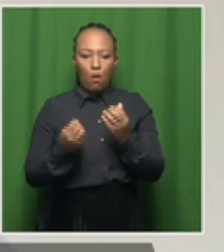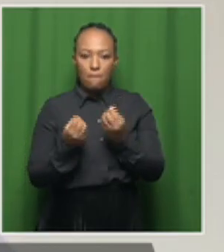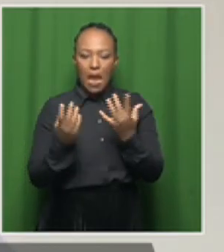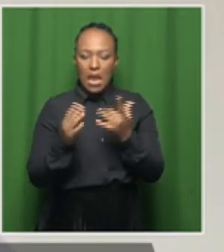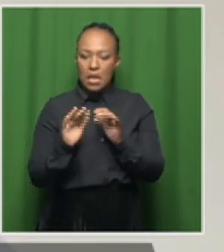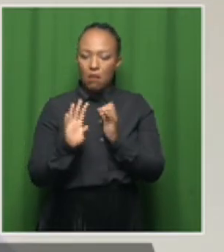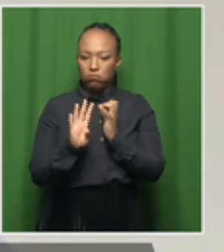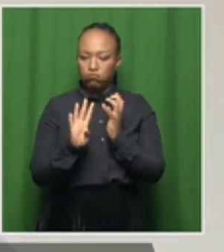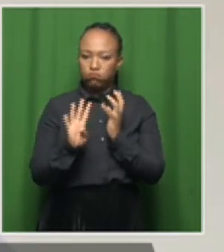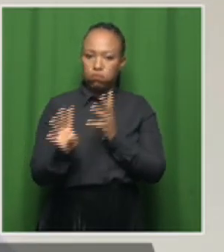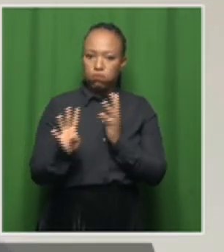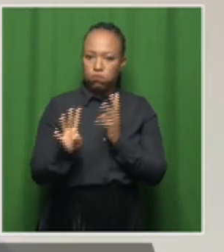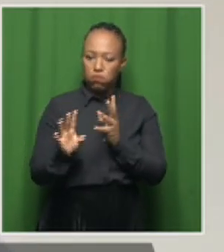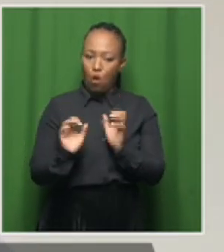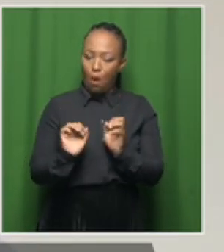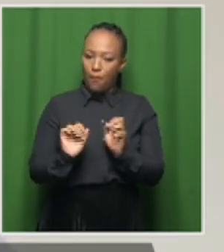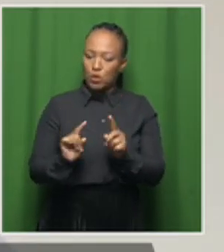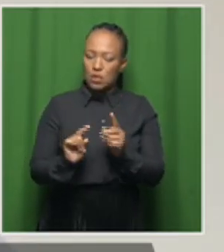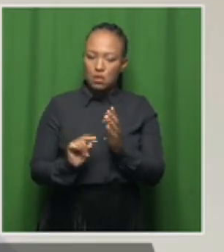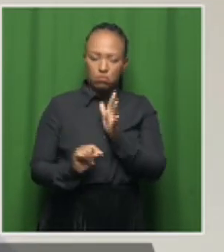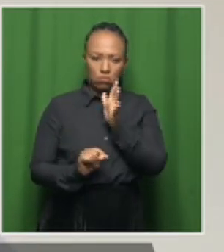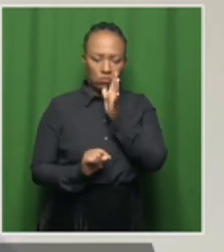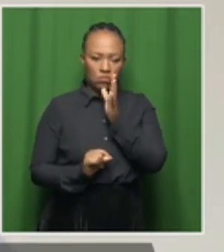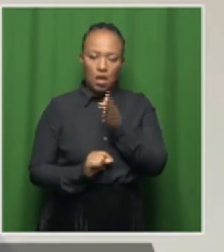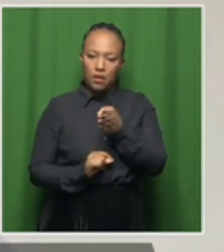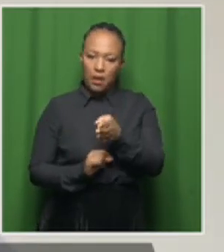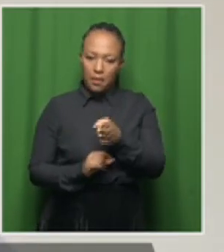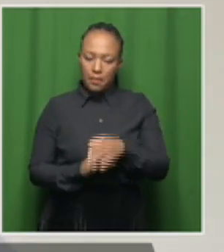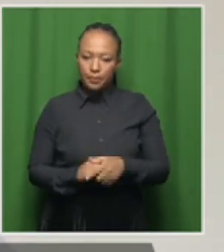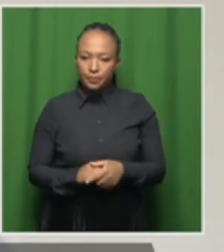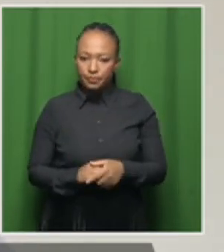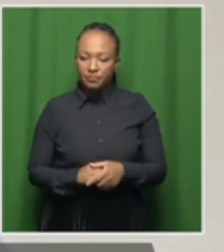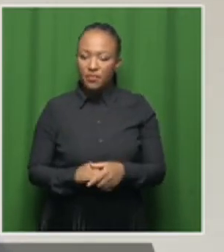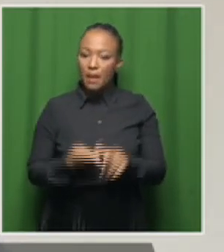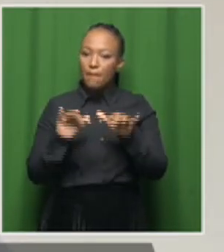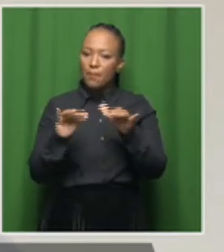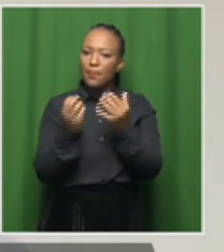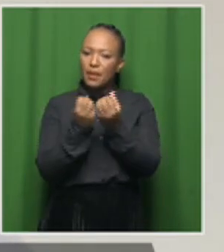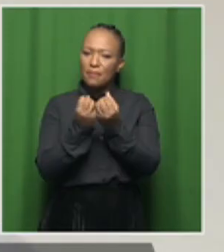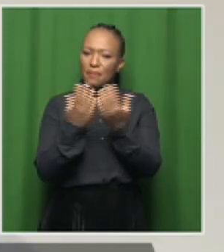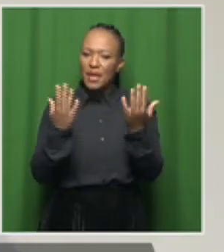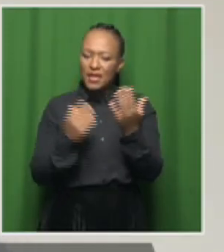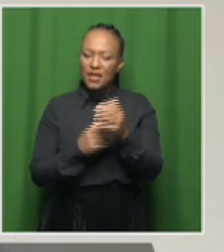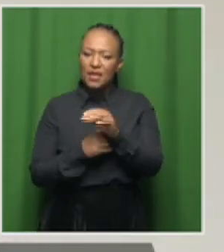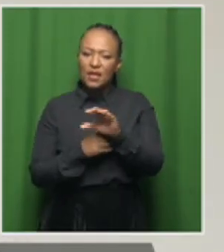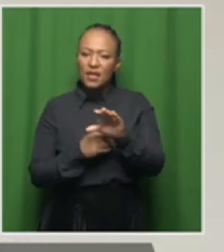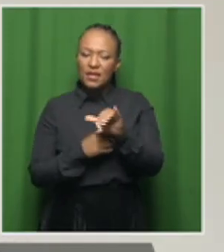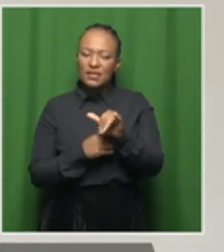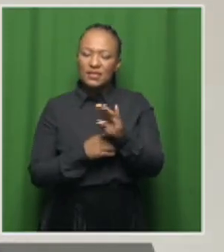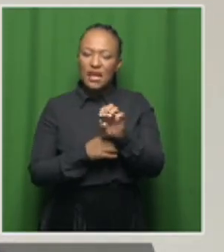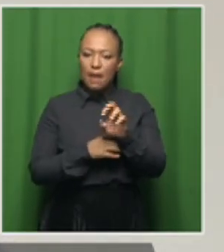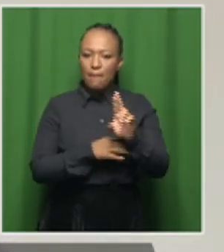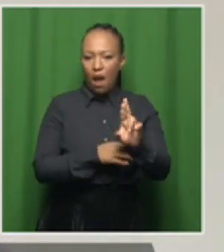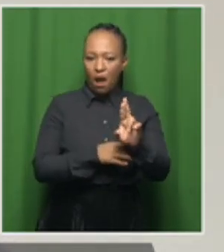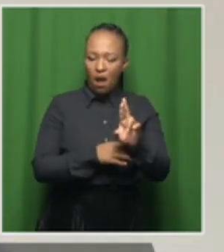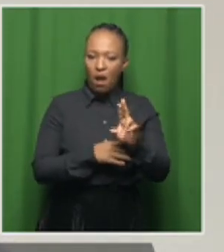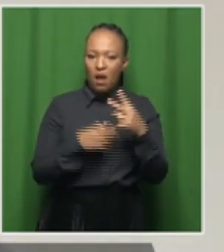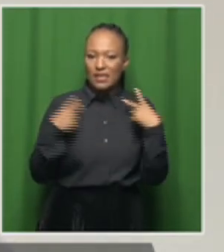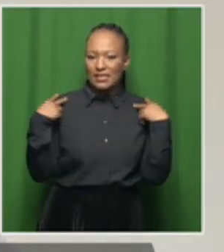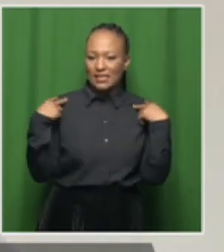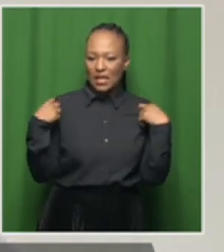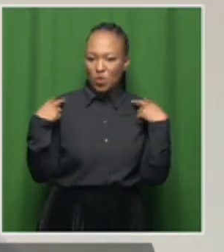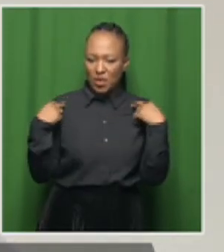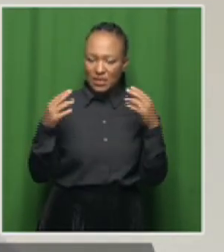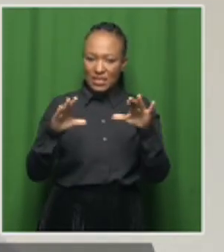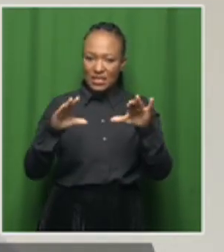of opportunities being presented. And I think a lot of people have heard also about cybersecurity, where because now we are living in